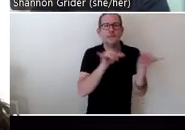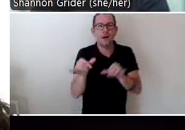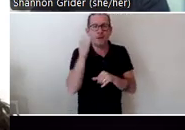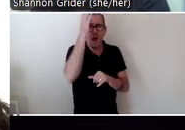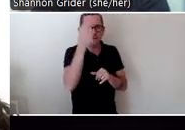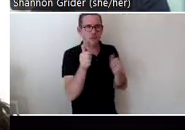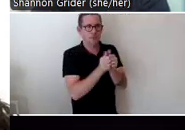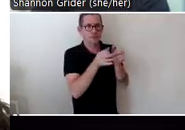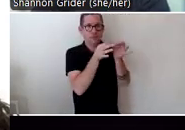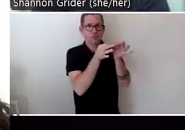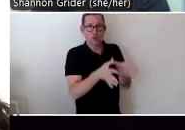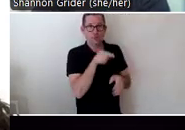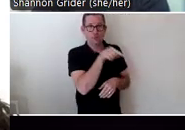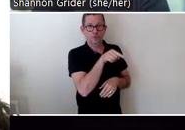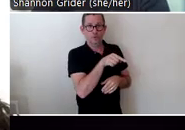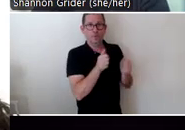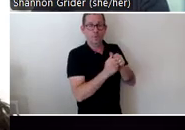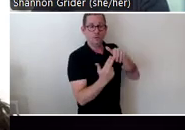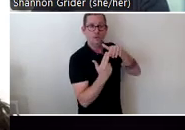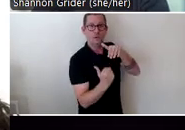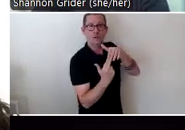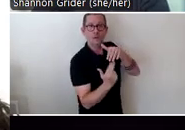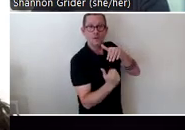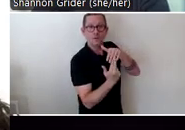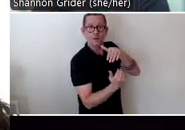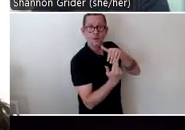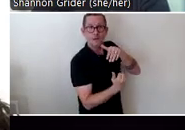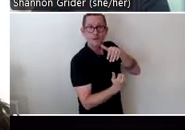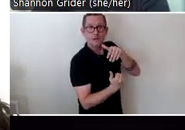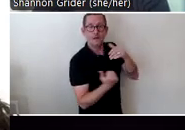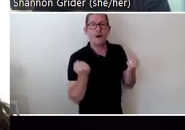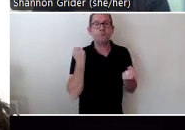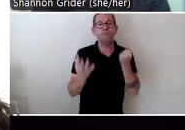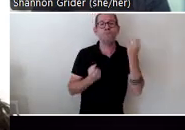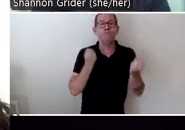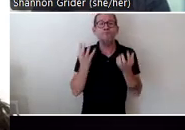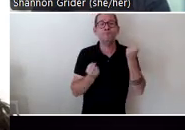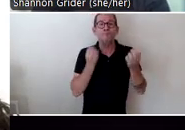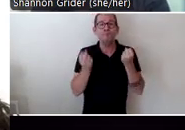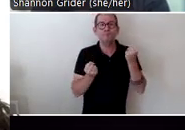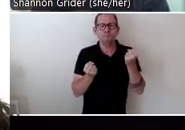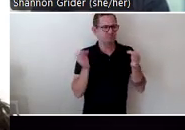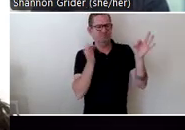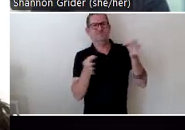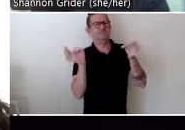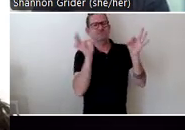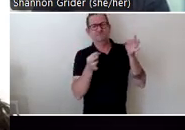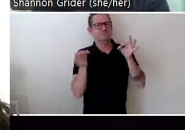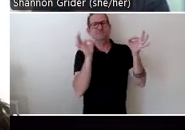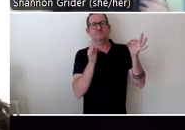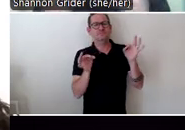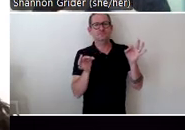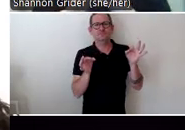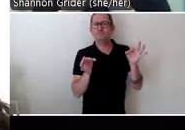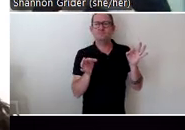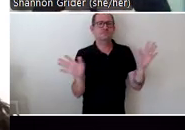and take away from the words that you're trying to read. Whereas, for signers, if you have an interpreter